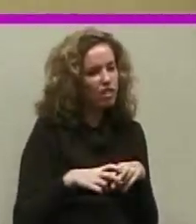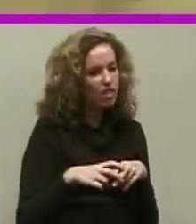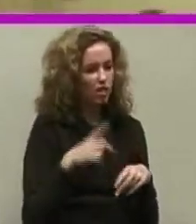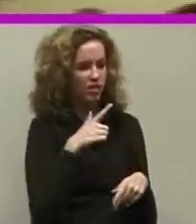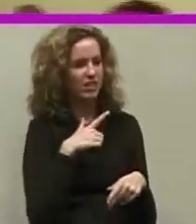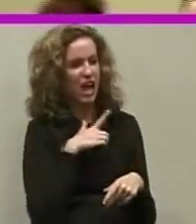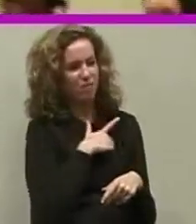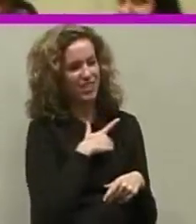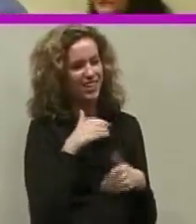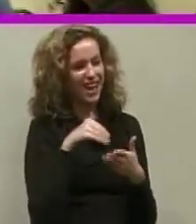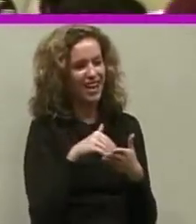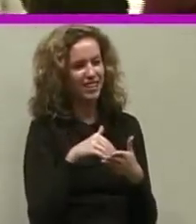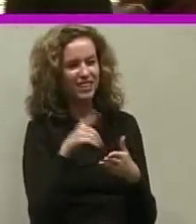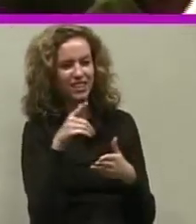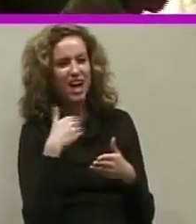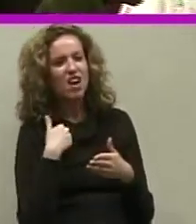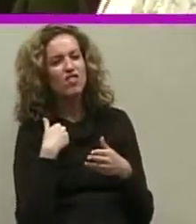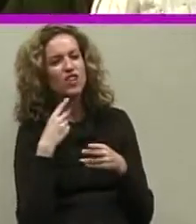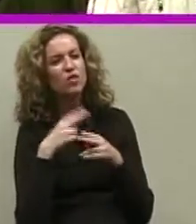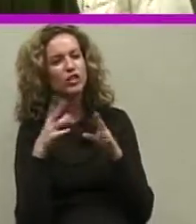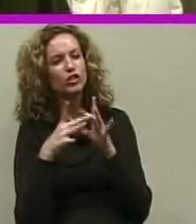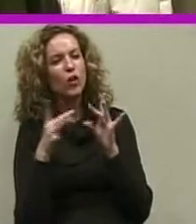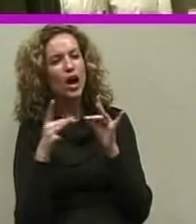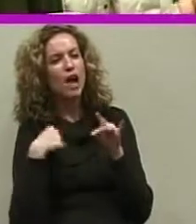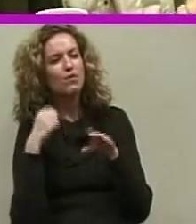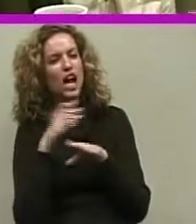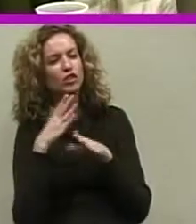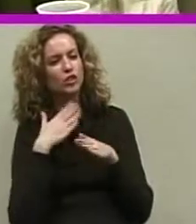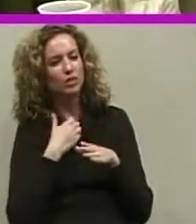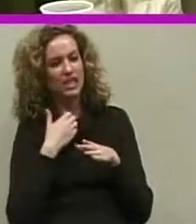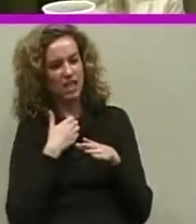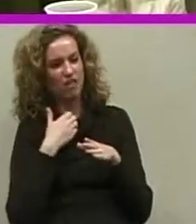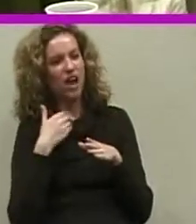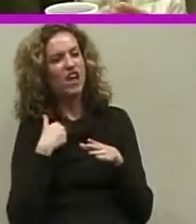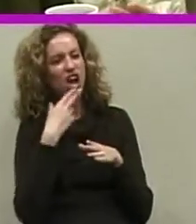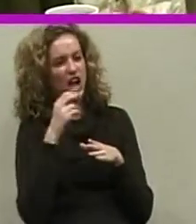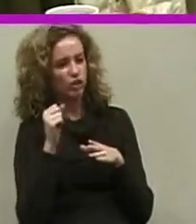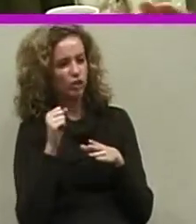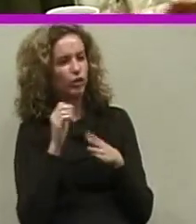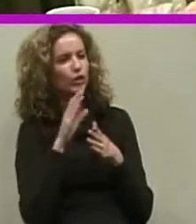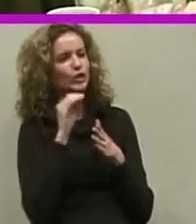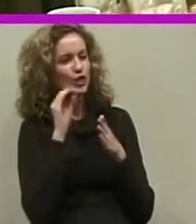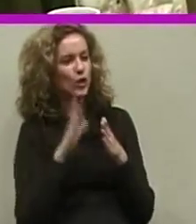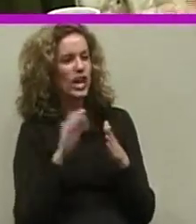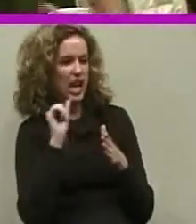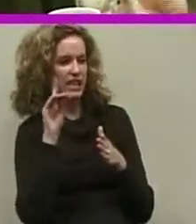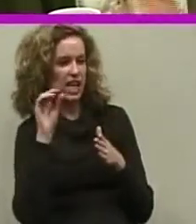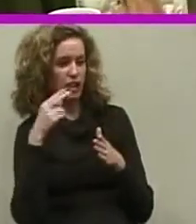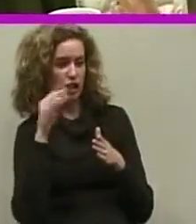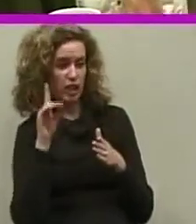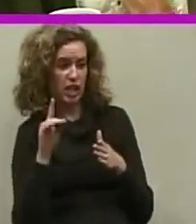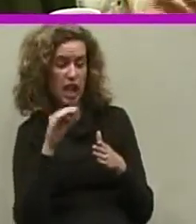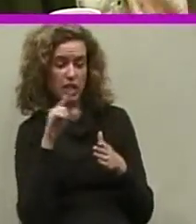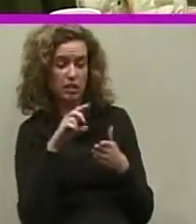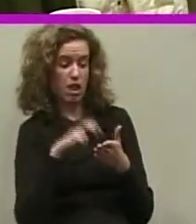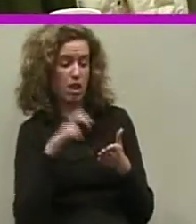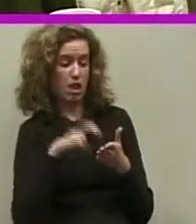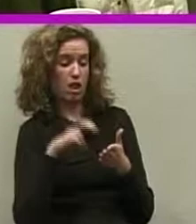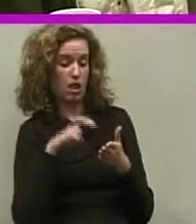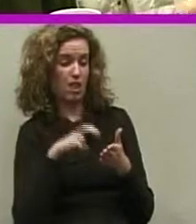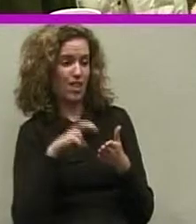story. I am a clinical counselor, and I have an ADHD high school student, and he bounces all the time. Even